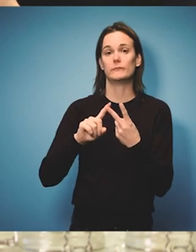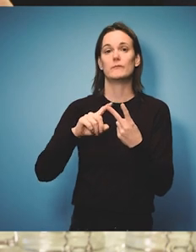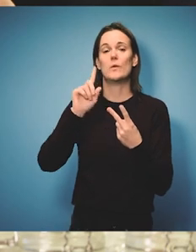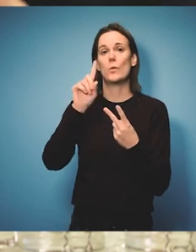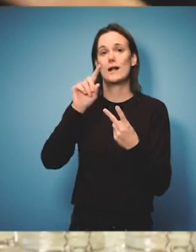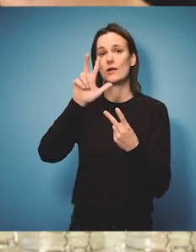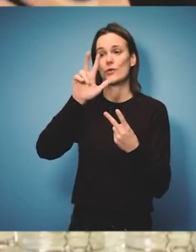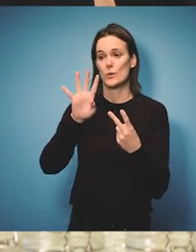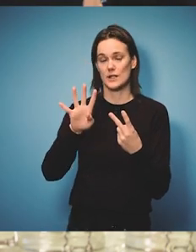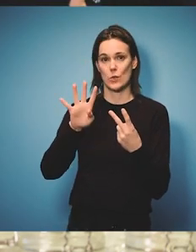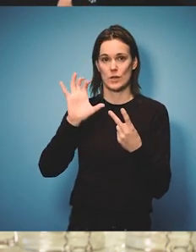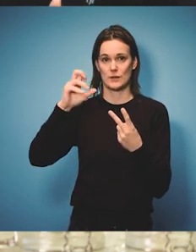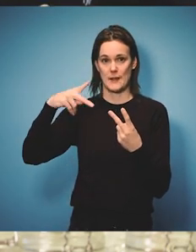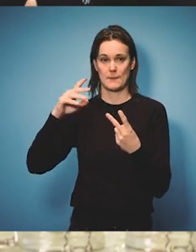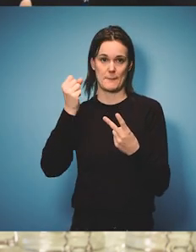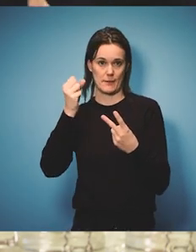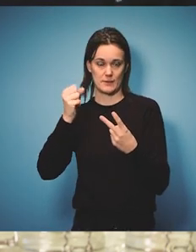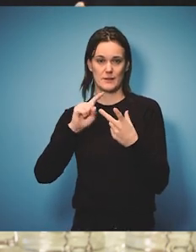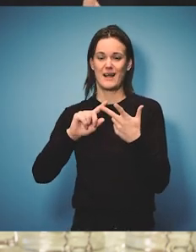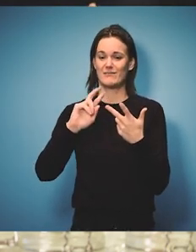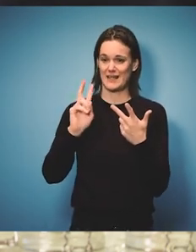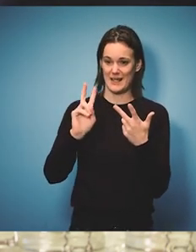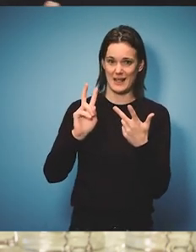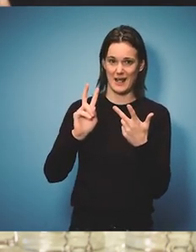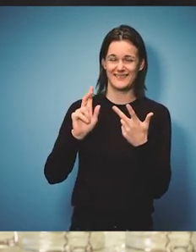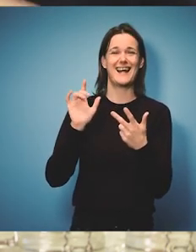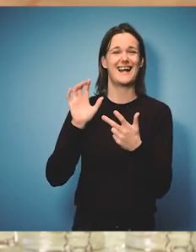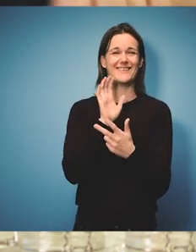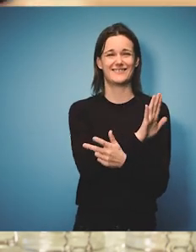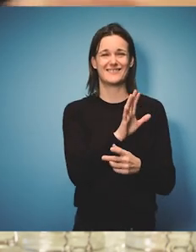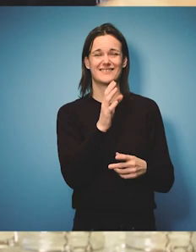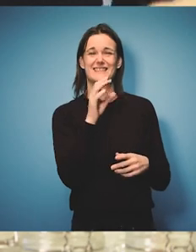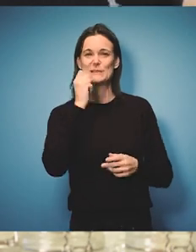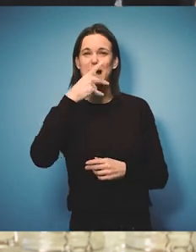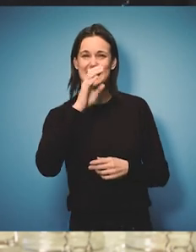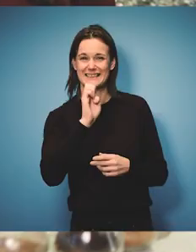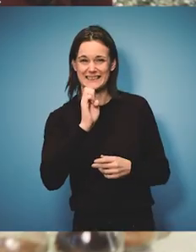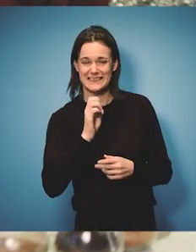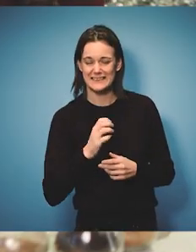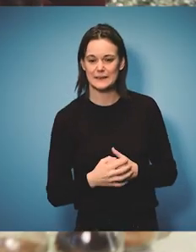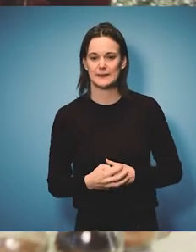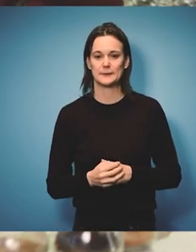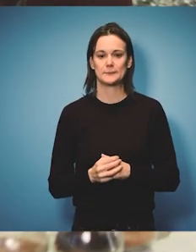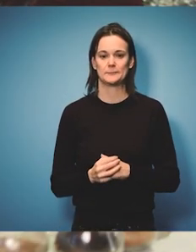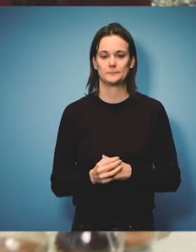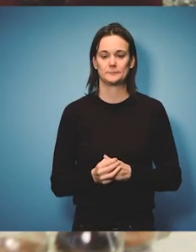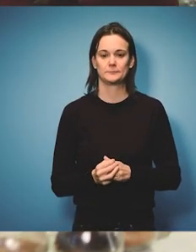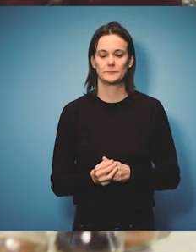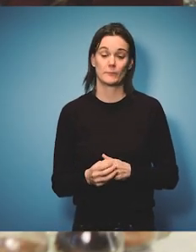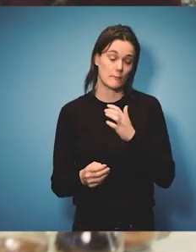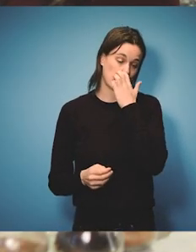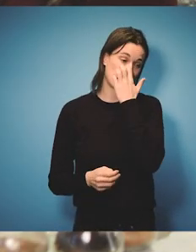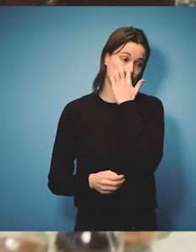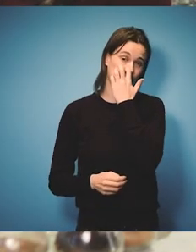cups of whole milk. And then I've got some vanilla. And then we've got all the amazing spices. And the nice thing is, in